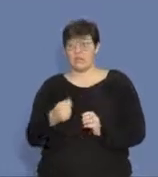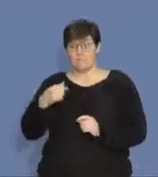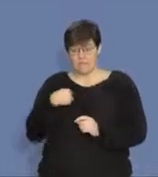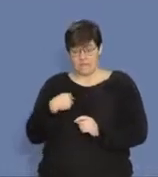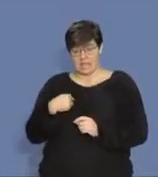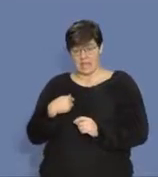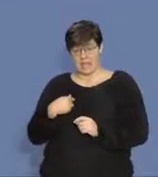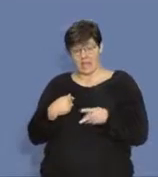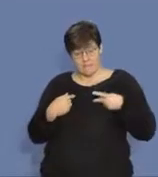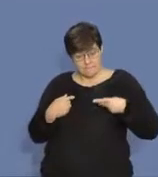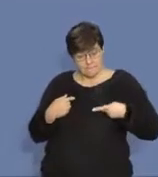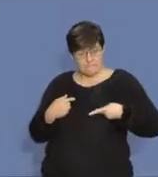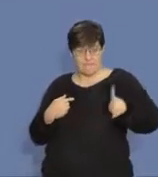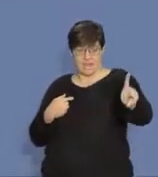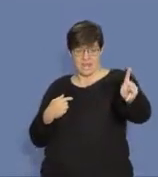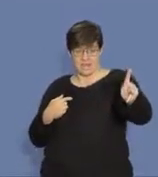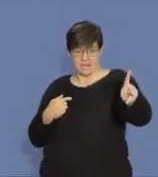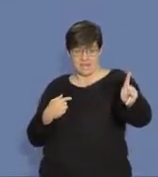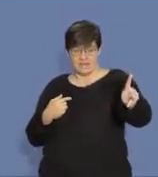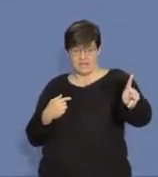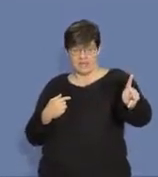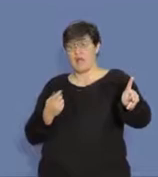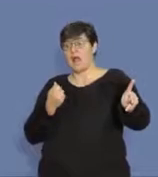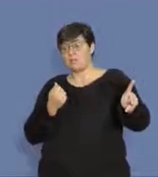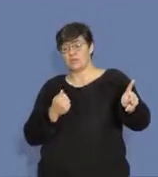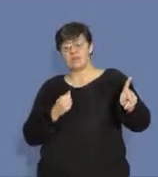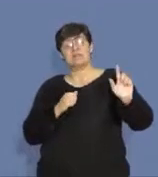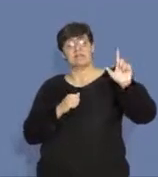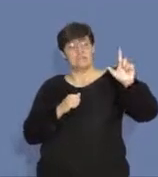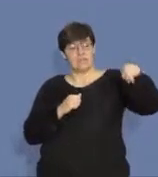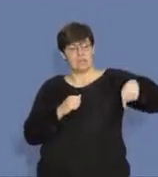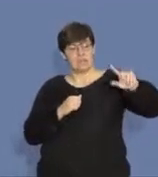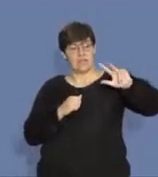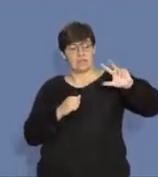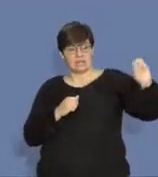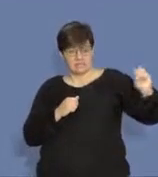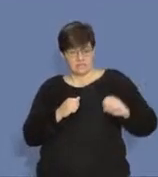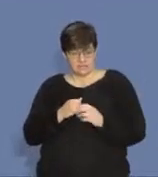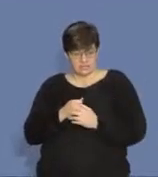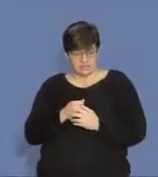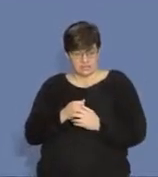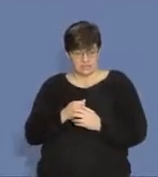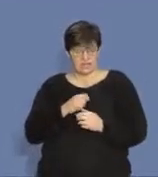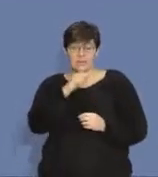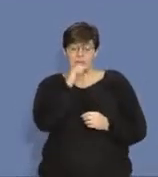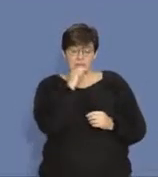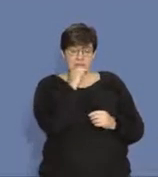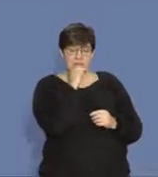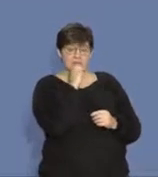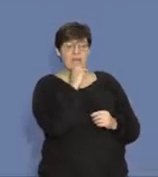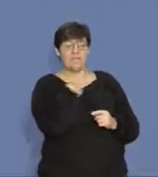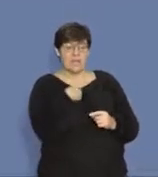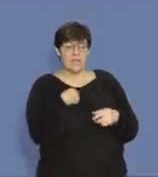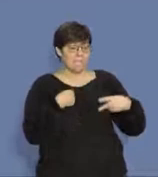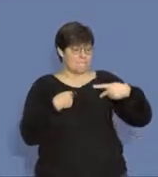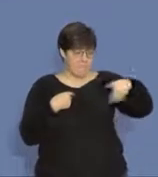on our purchases to the amount of 7,800. That will now be the input VAT. So